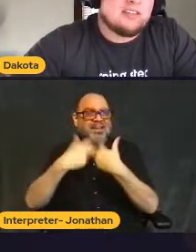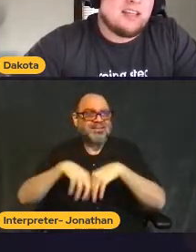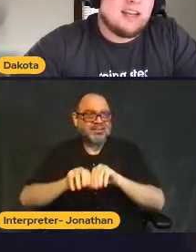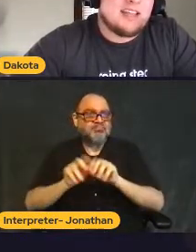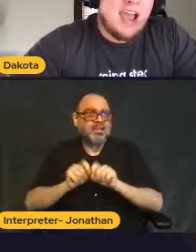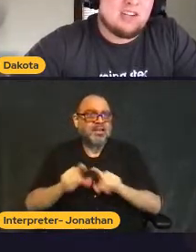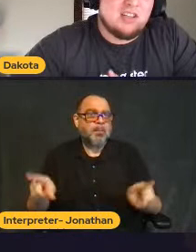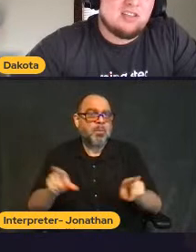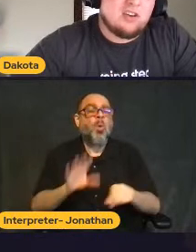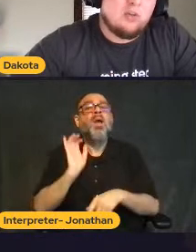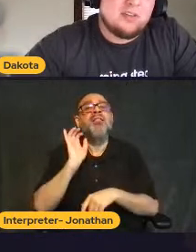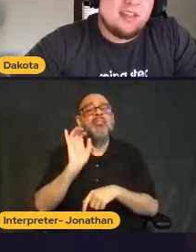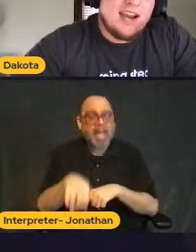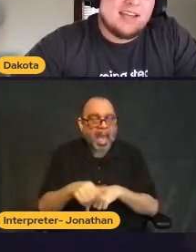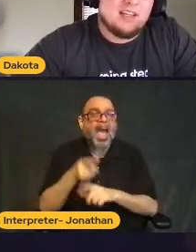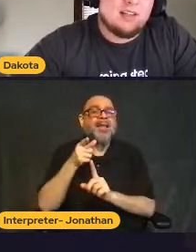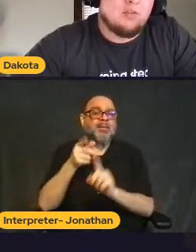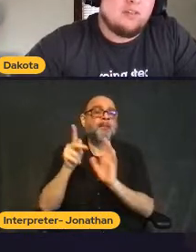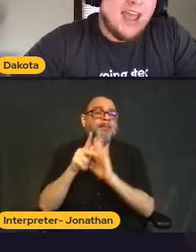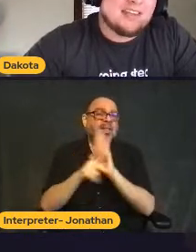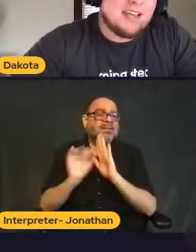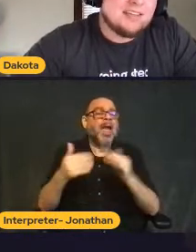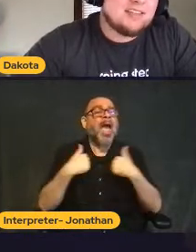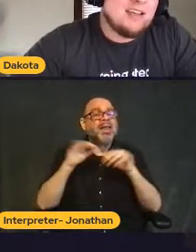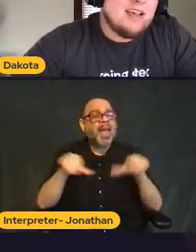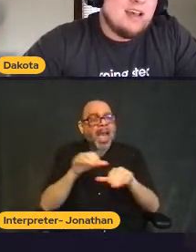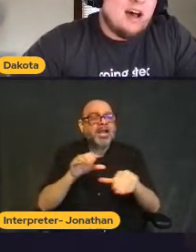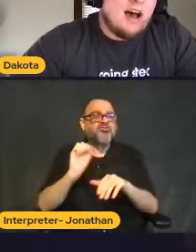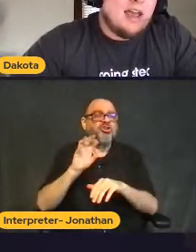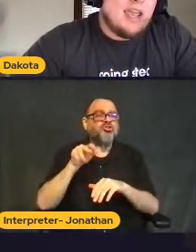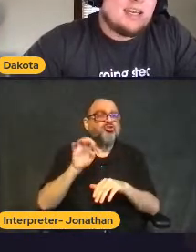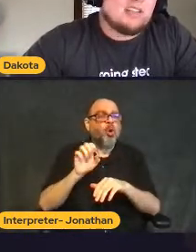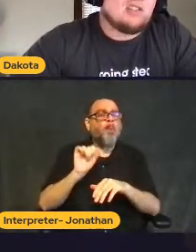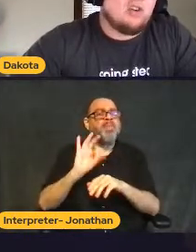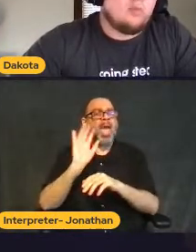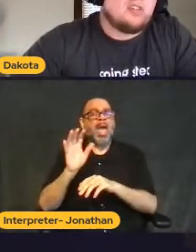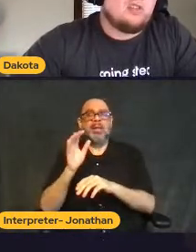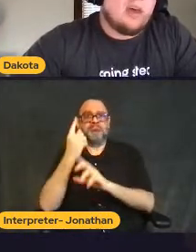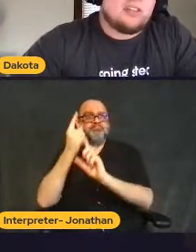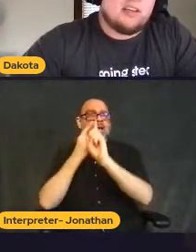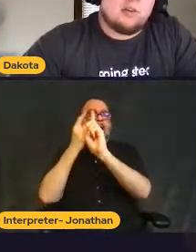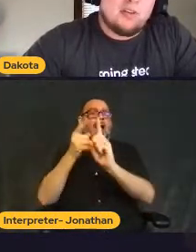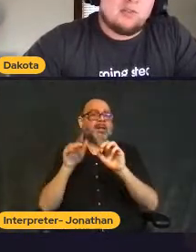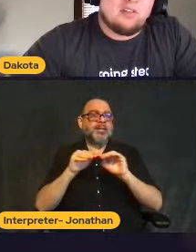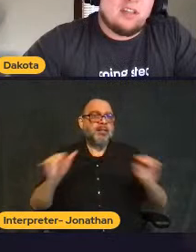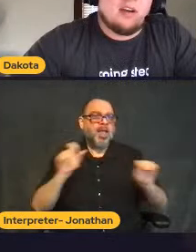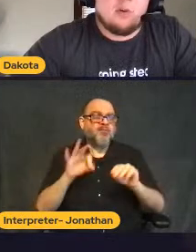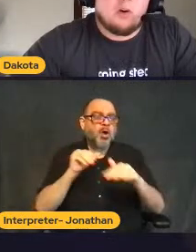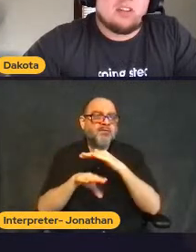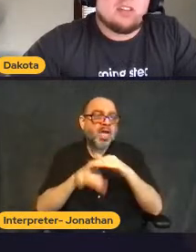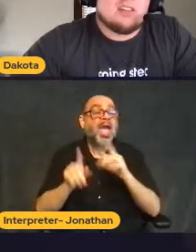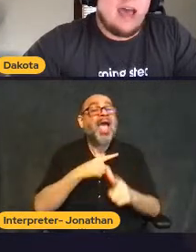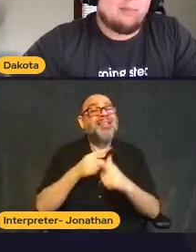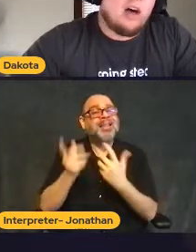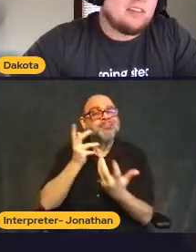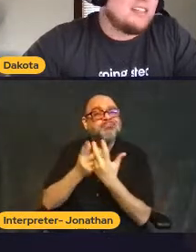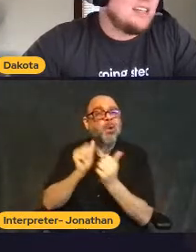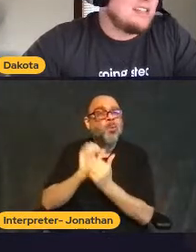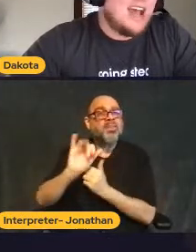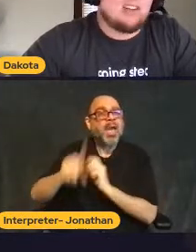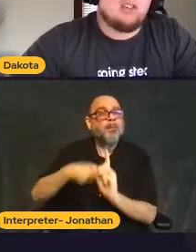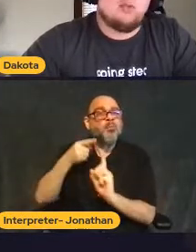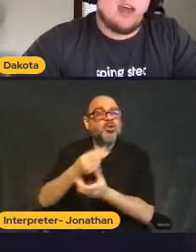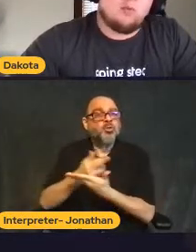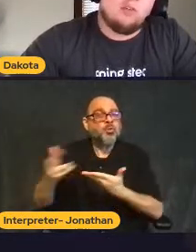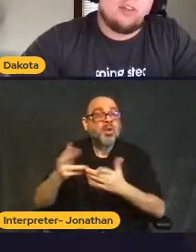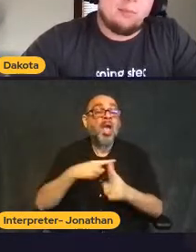a policy that has action scoped to that ideal level of access, and it's scoped to that particular resource. And then, of course, that policy